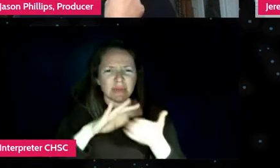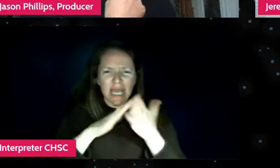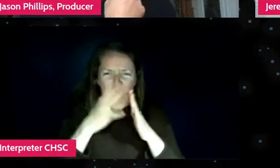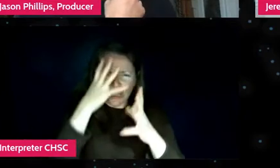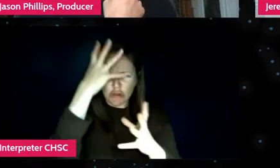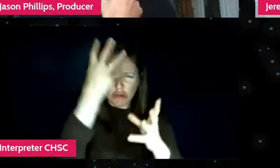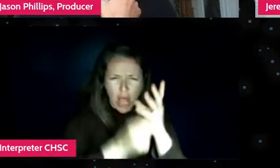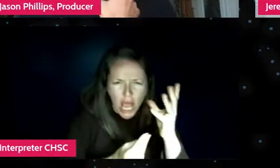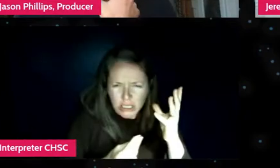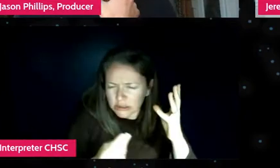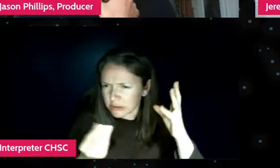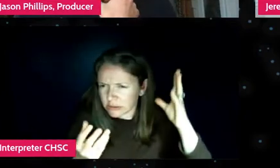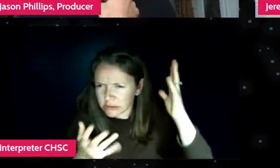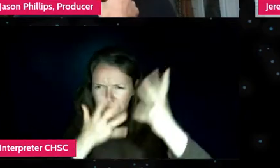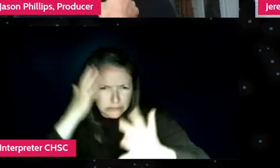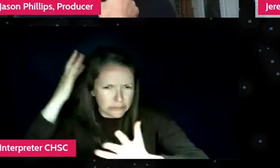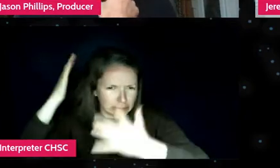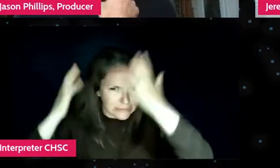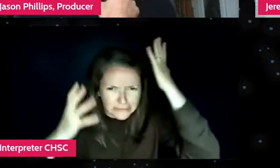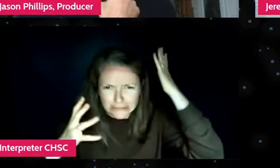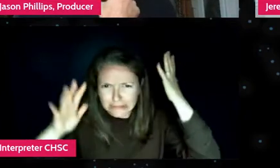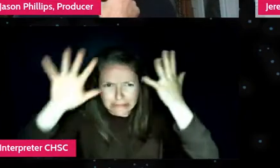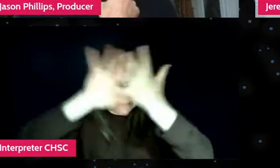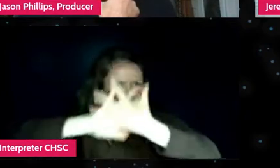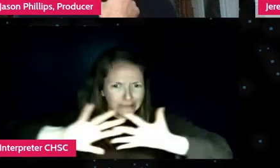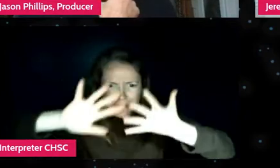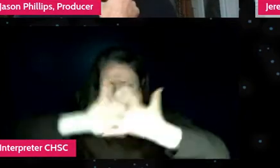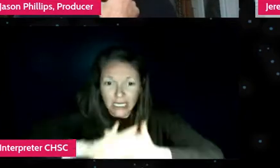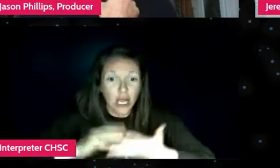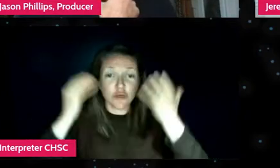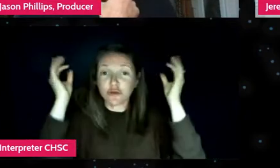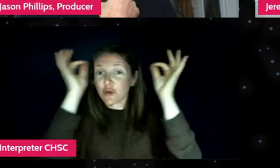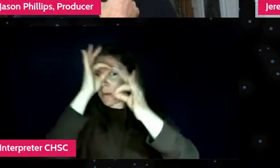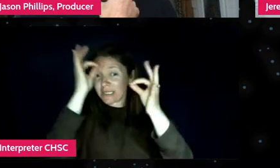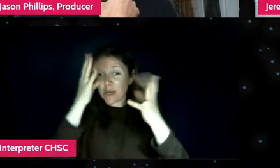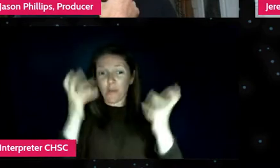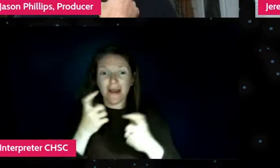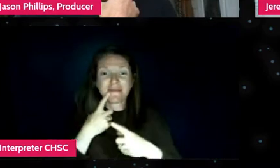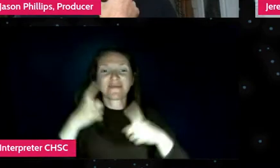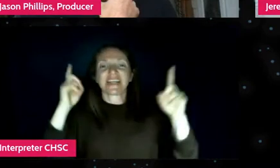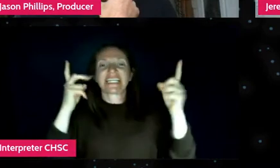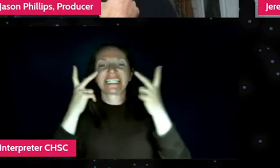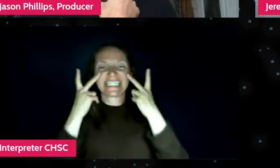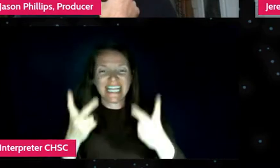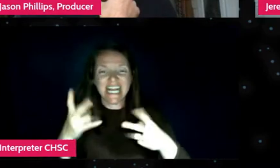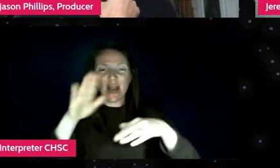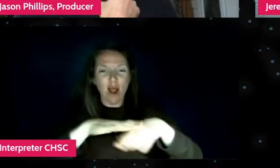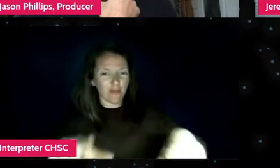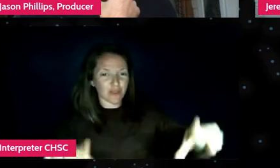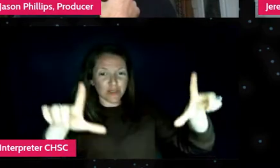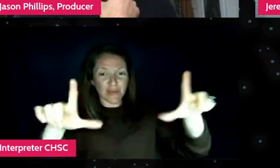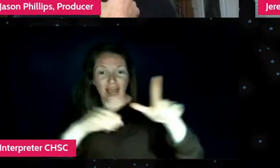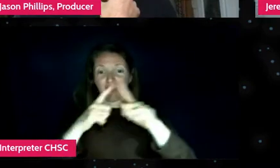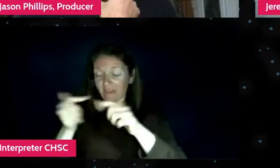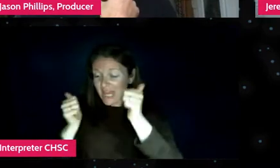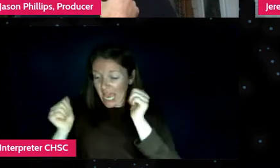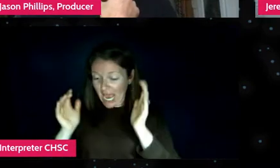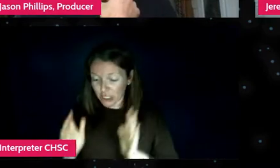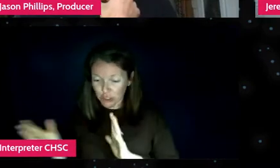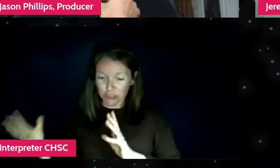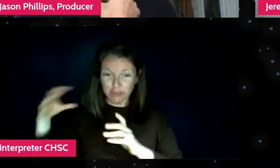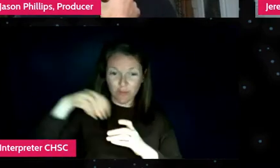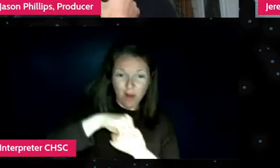in the woods, in the trees, right? Had no idea what we were gonna see on that screen. And then what the actors brought to the team, what